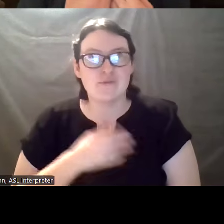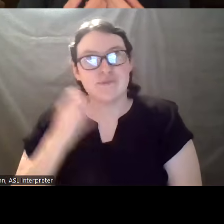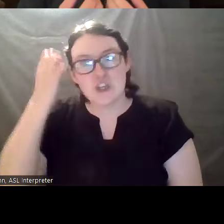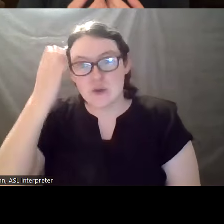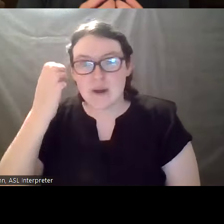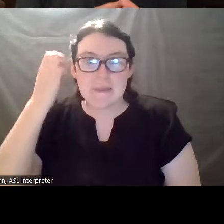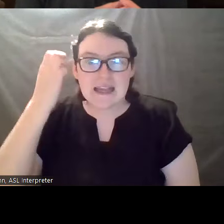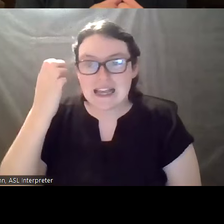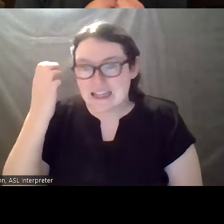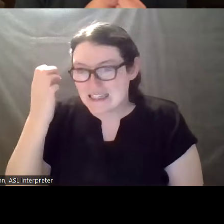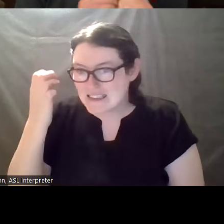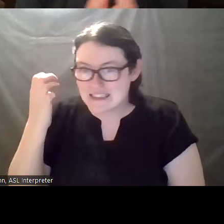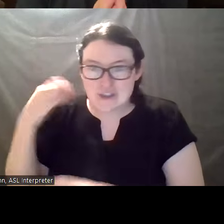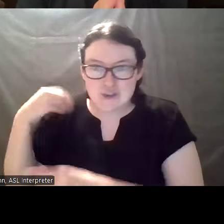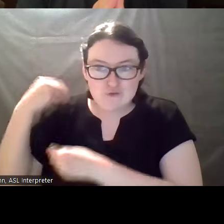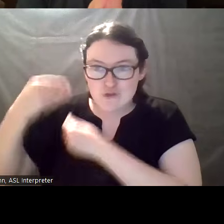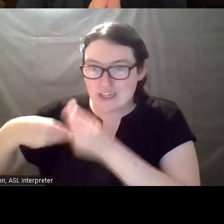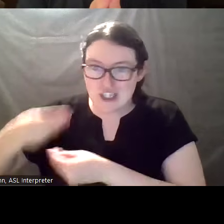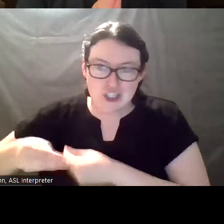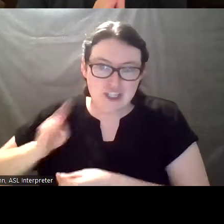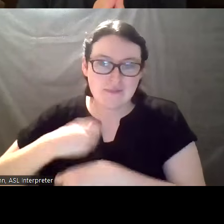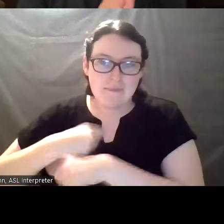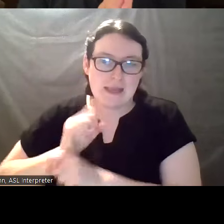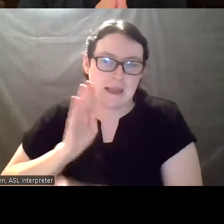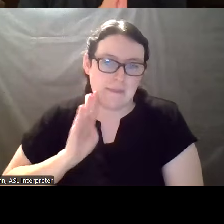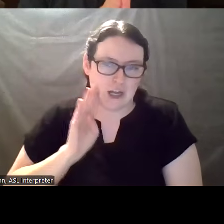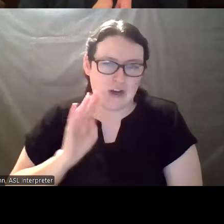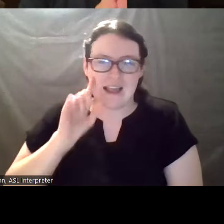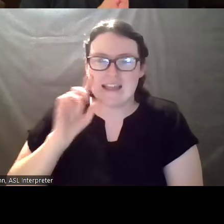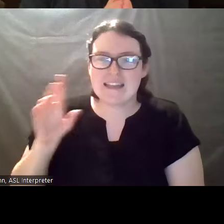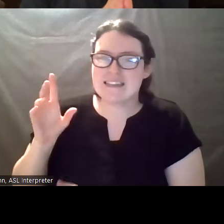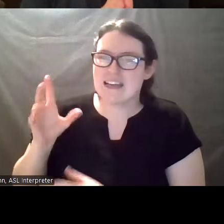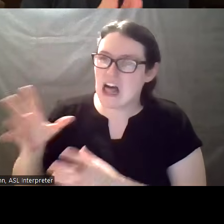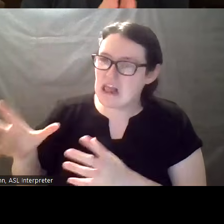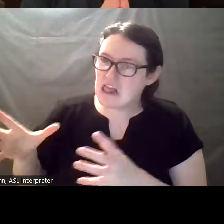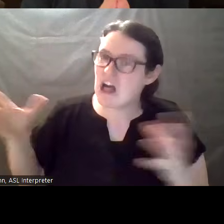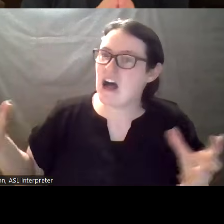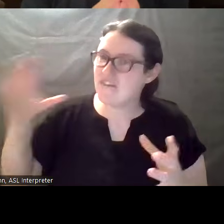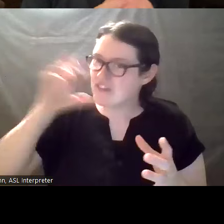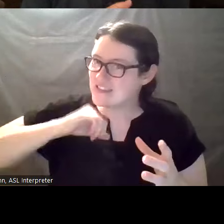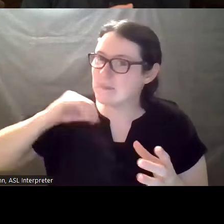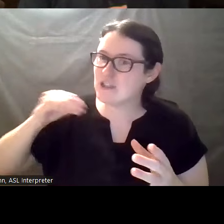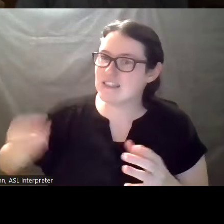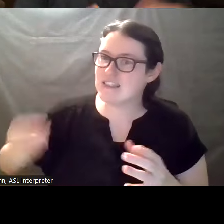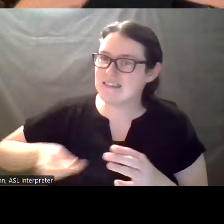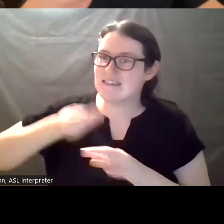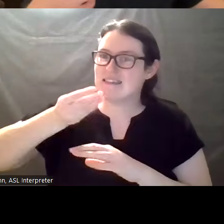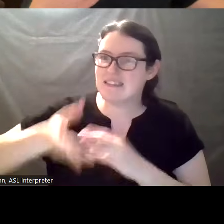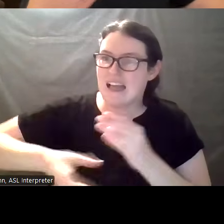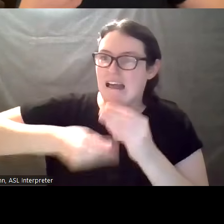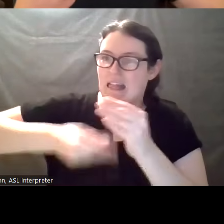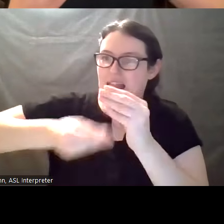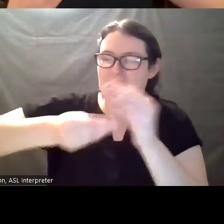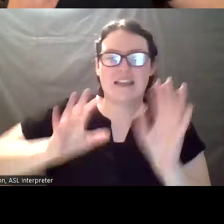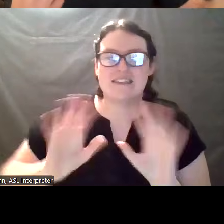European derived brewing tradition. And I think it introduces a lot of assumptions that are probably unwarranted. And there's the